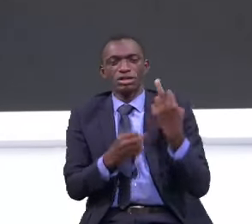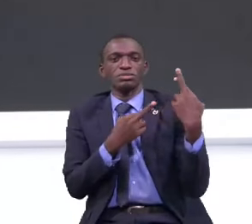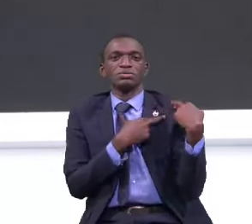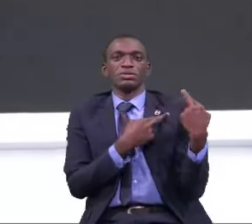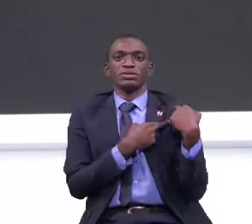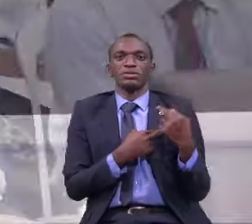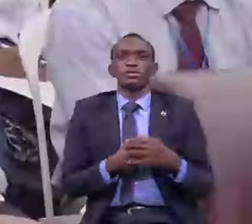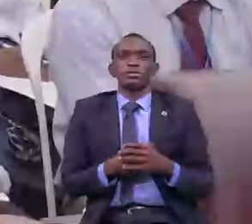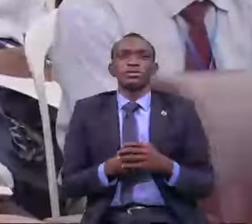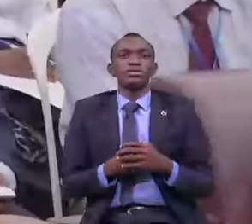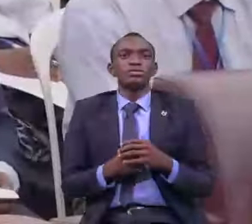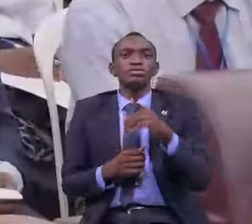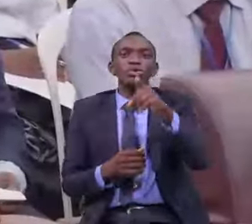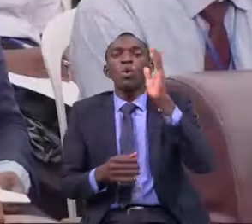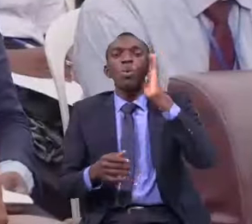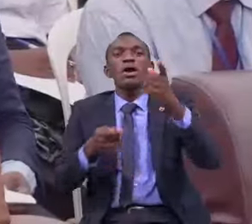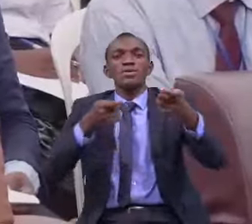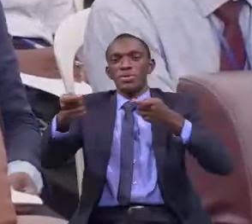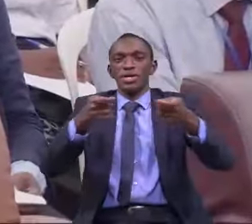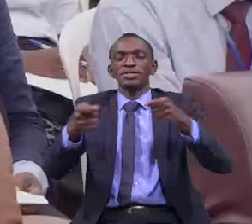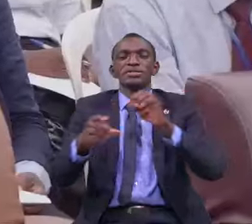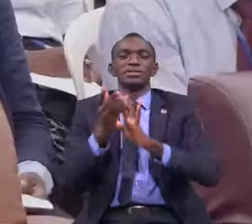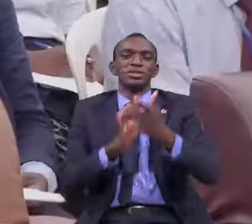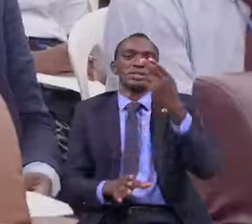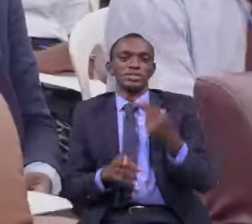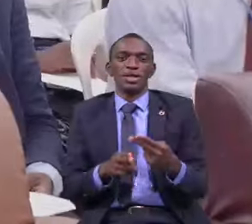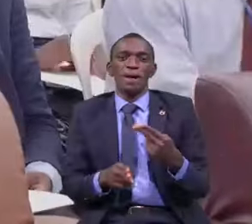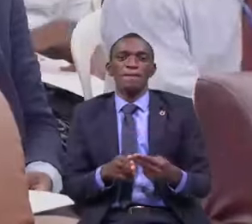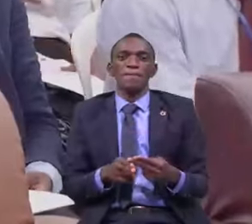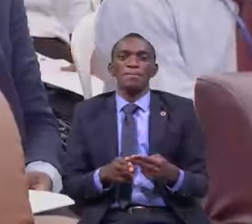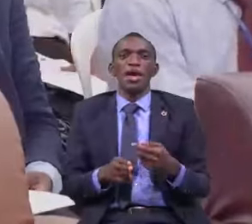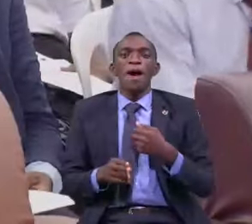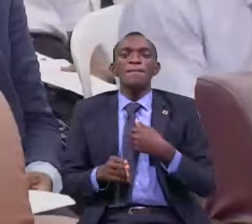You will reign. I'm talking to somebody, I want his